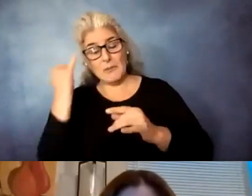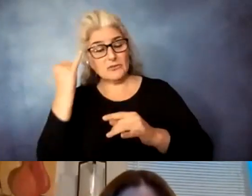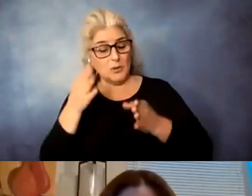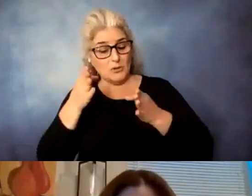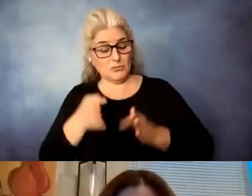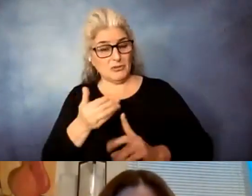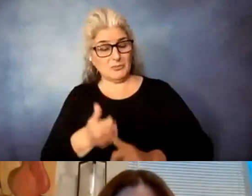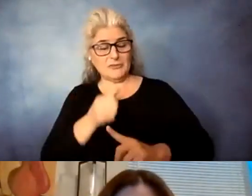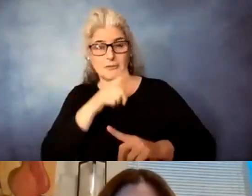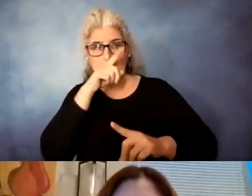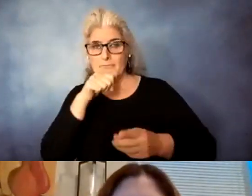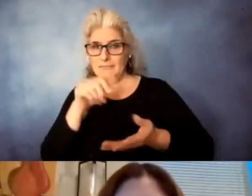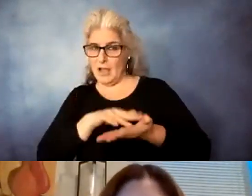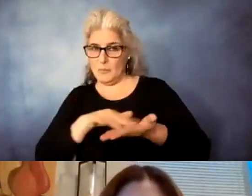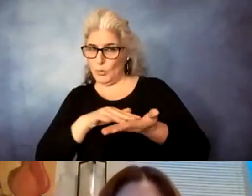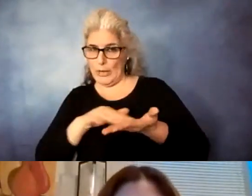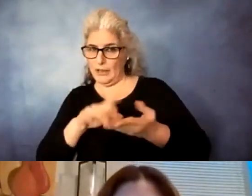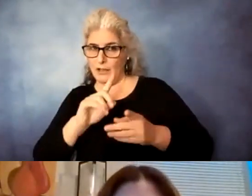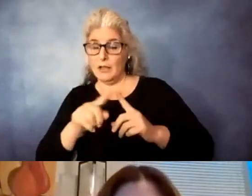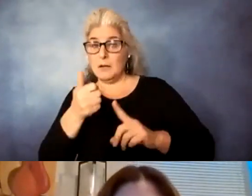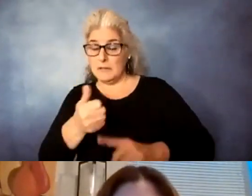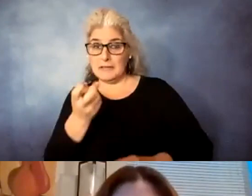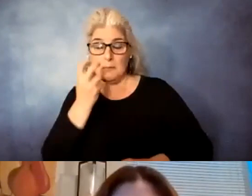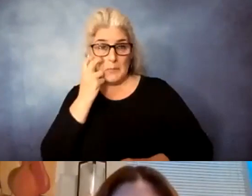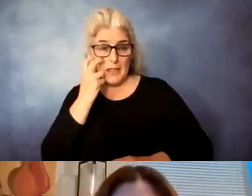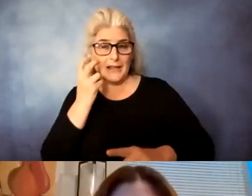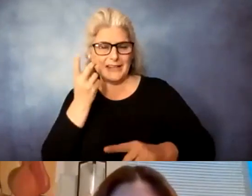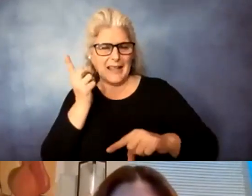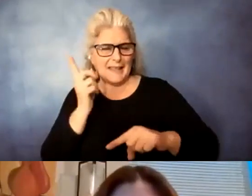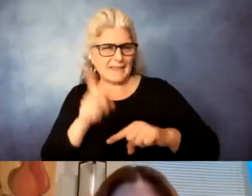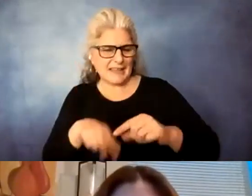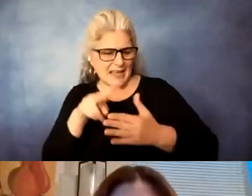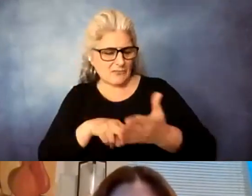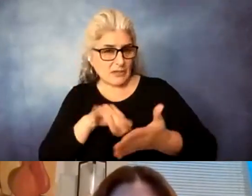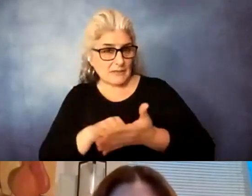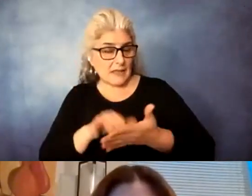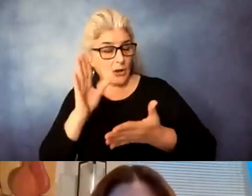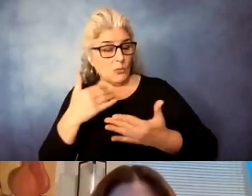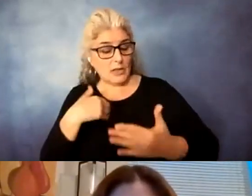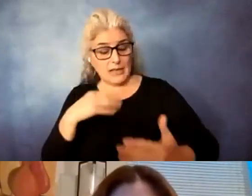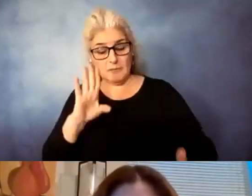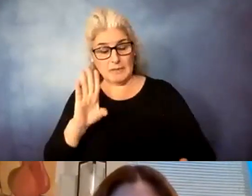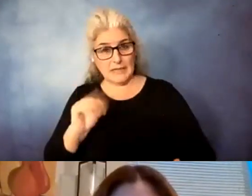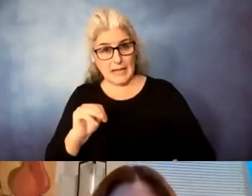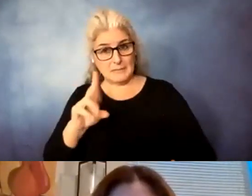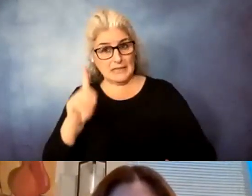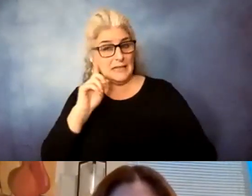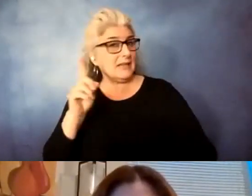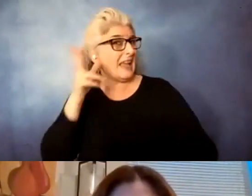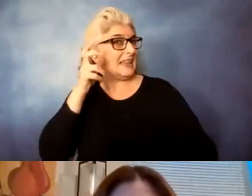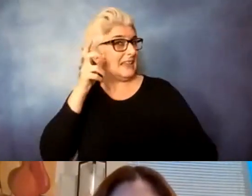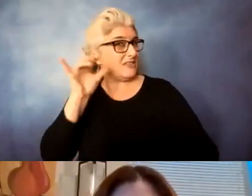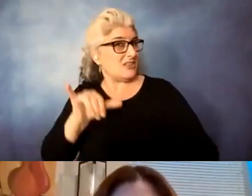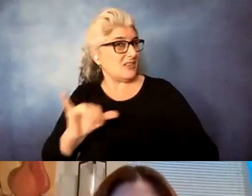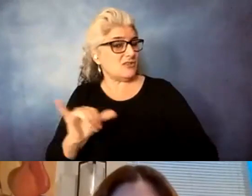who doesn't read Braille, who's blind, and won't be able to read that? Will it also be on the BMD that they can listen to it? No,